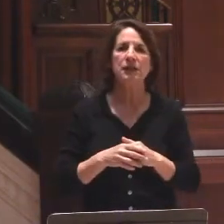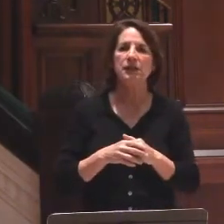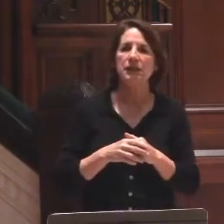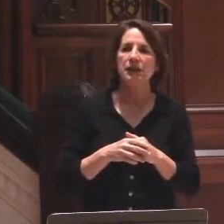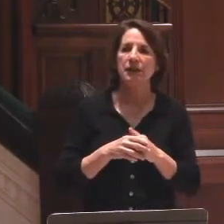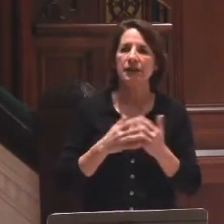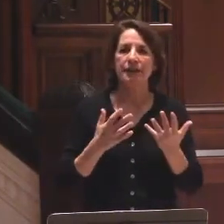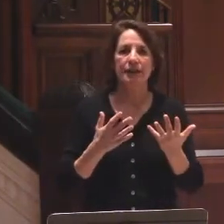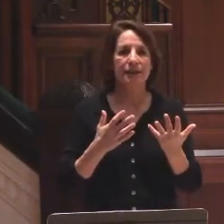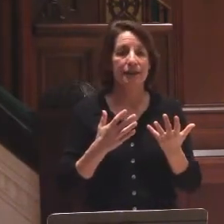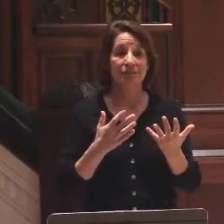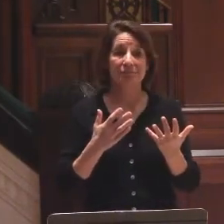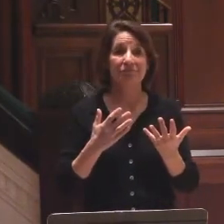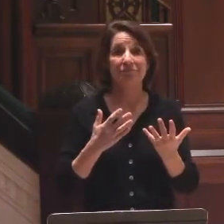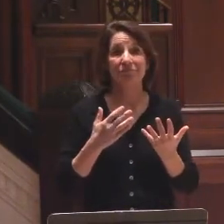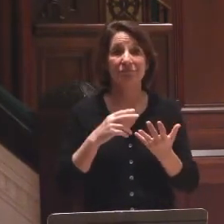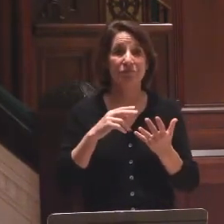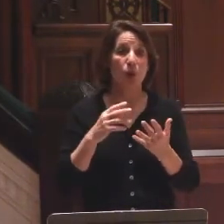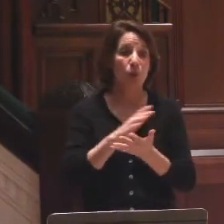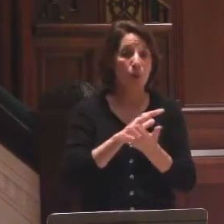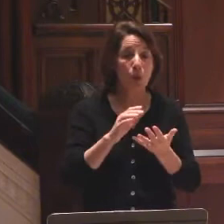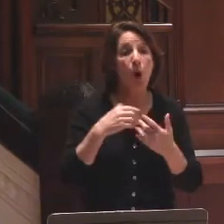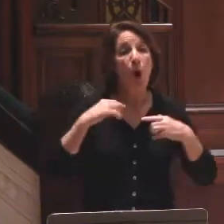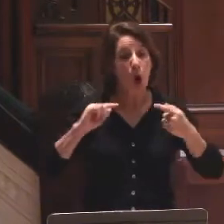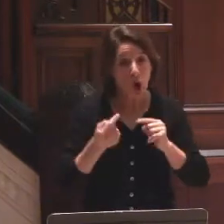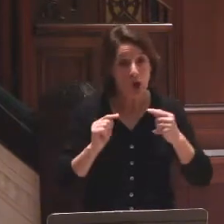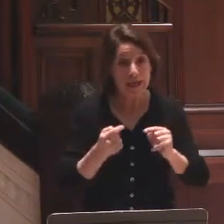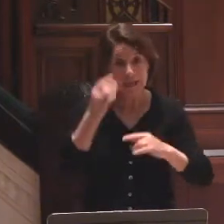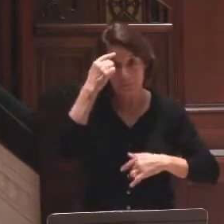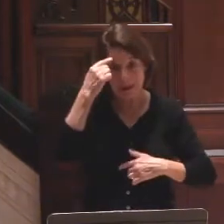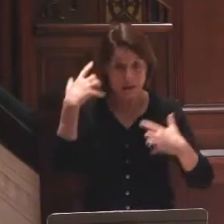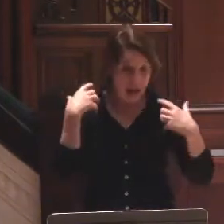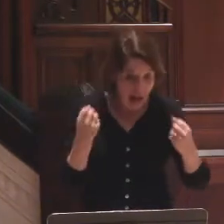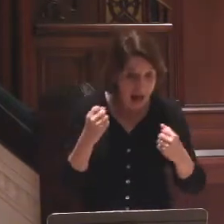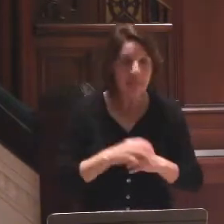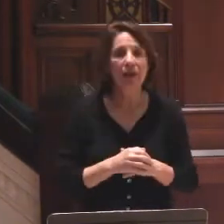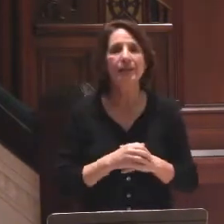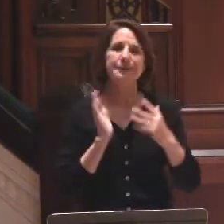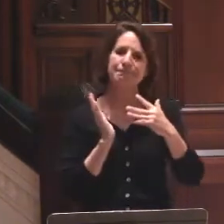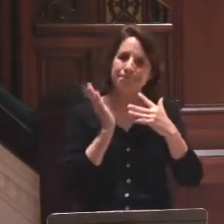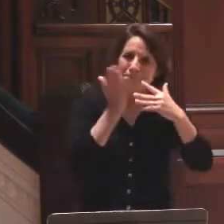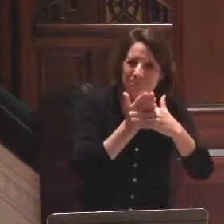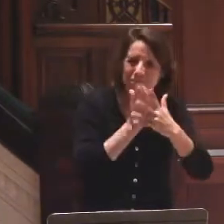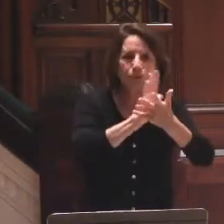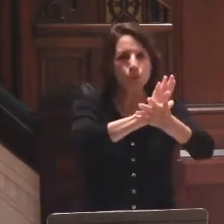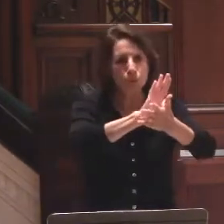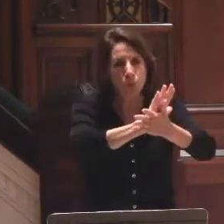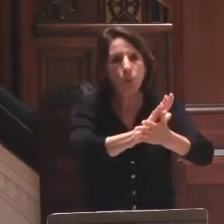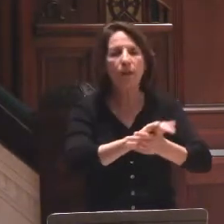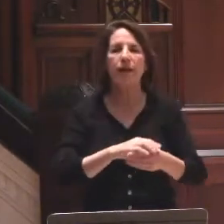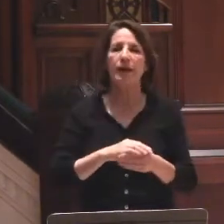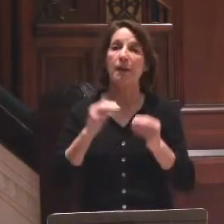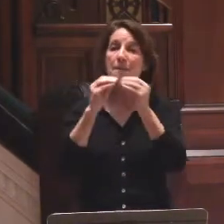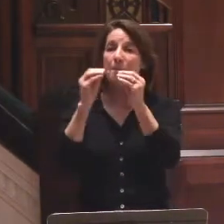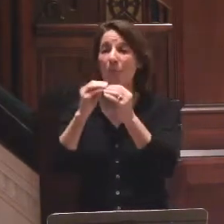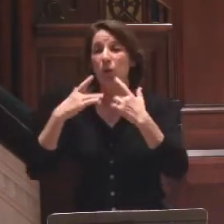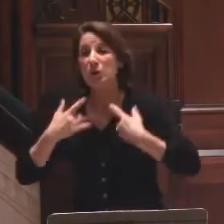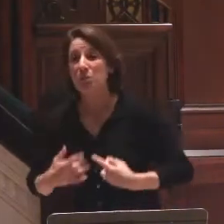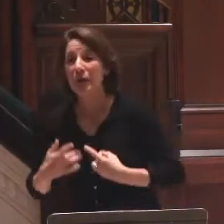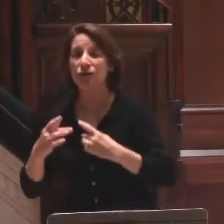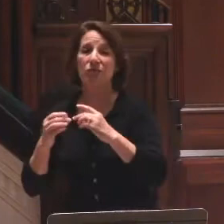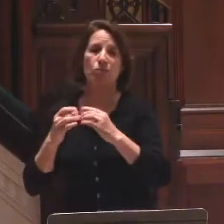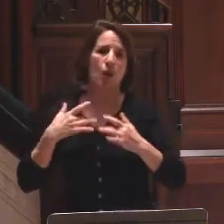good mental health. Remote schooling and limited social interaction have led to higher rates of depression, anxiety,